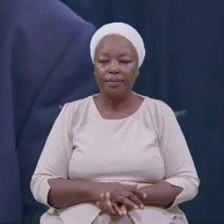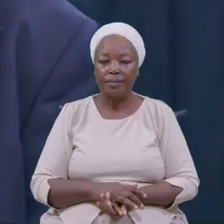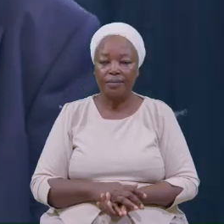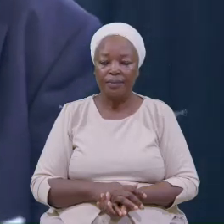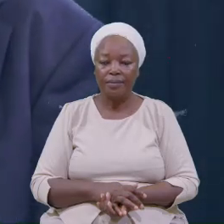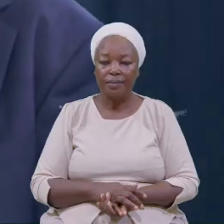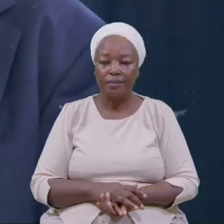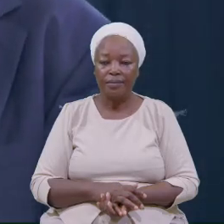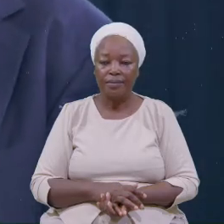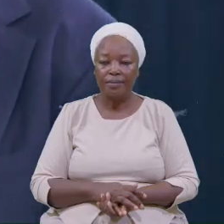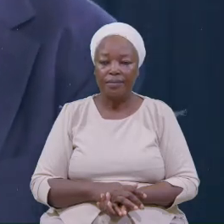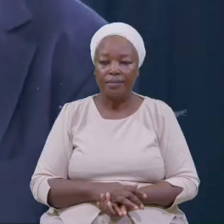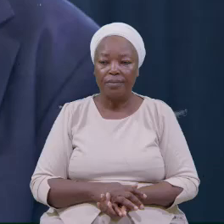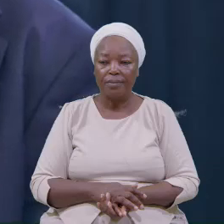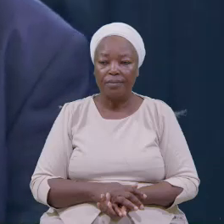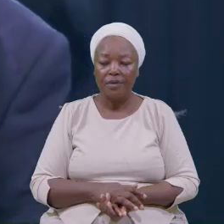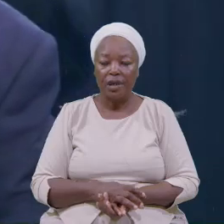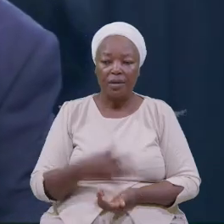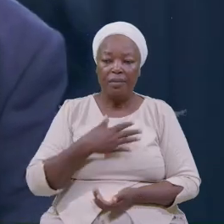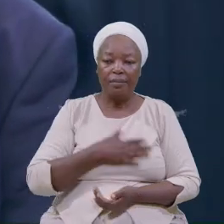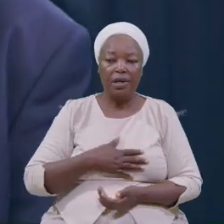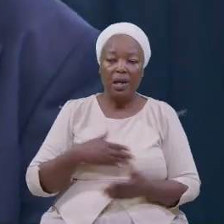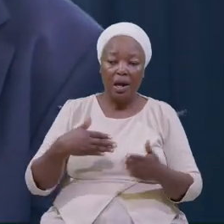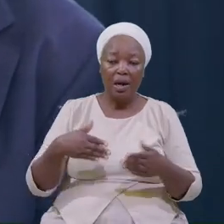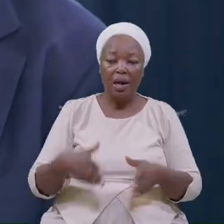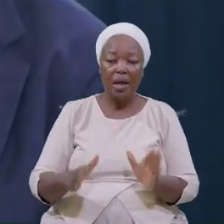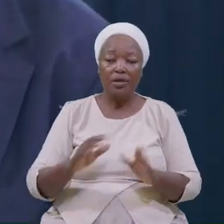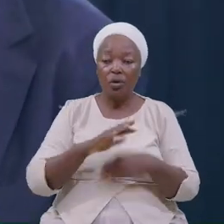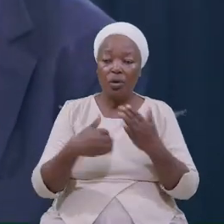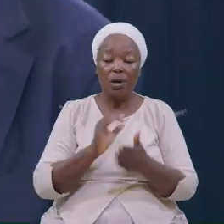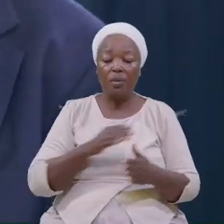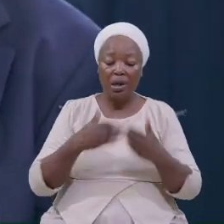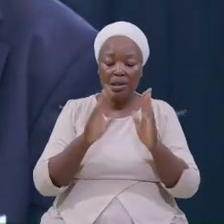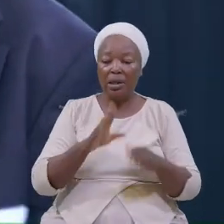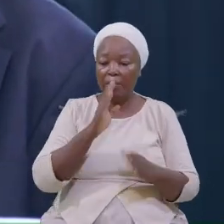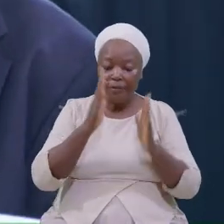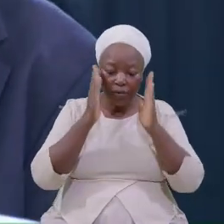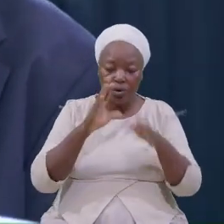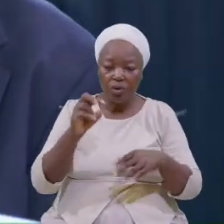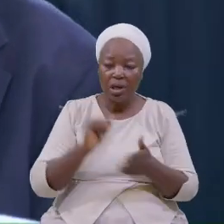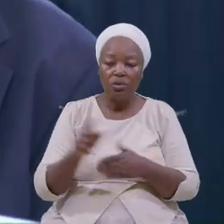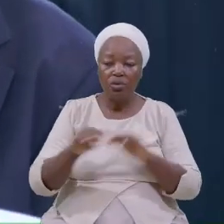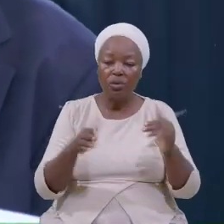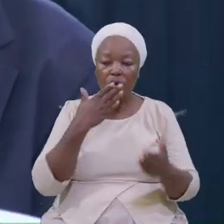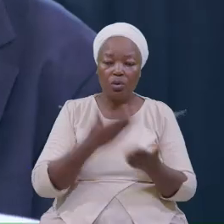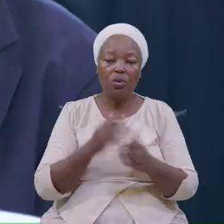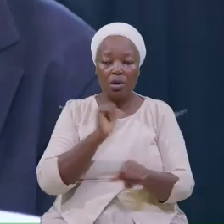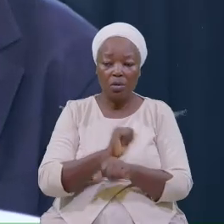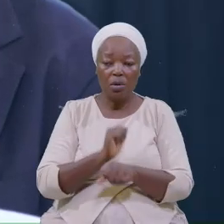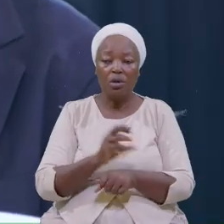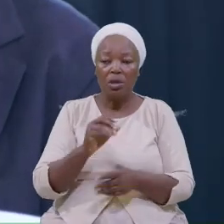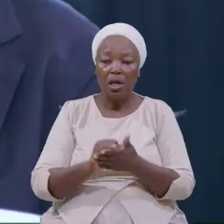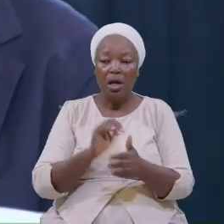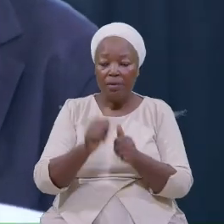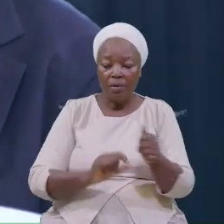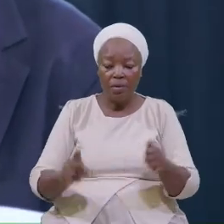Ushers, please be focused and make sure that you do a good job so that those who are reading in the follow-up